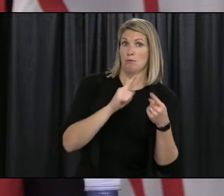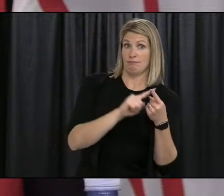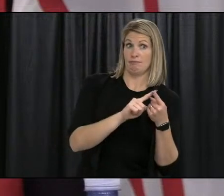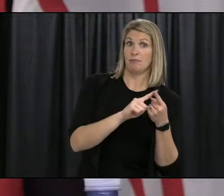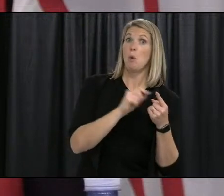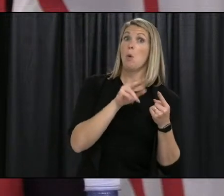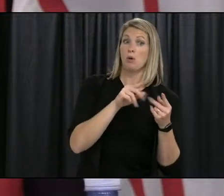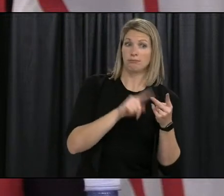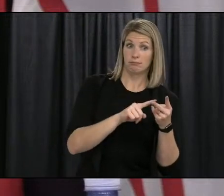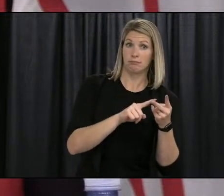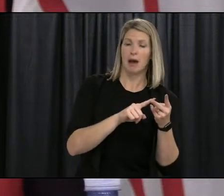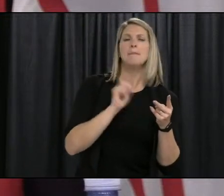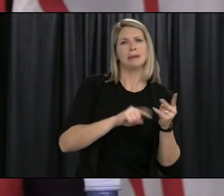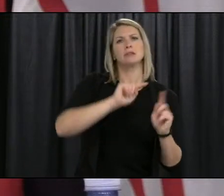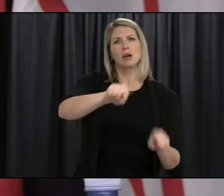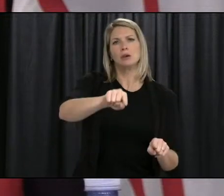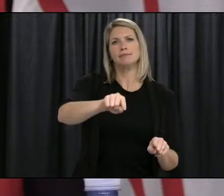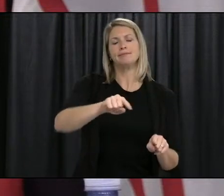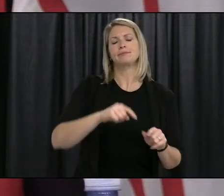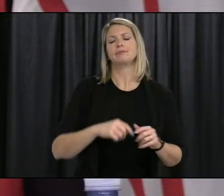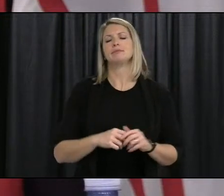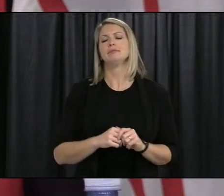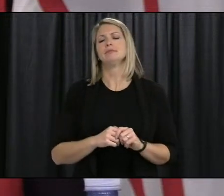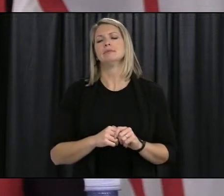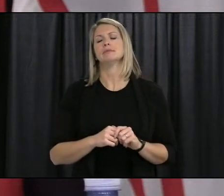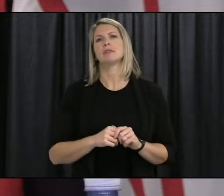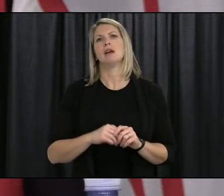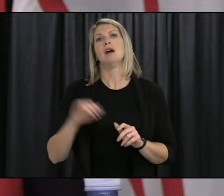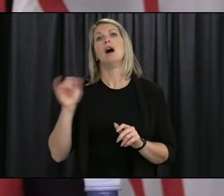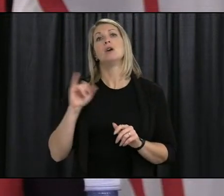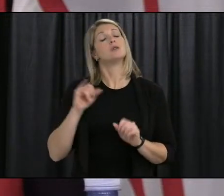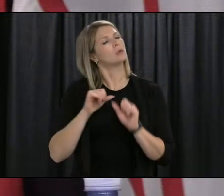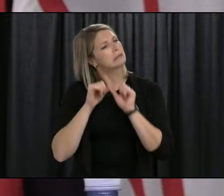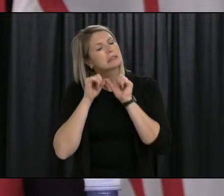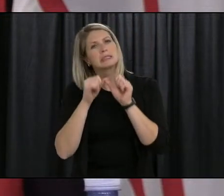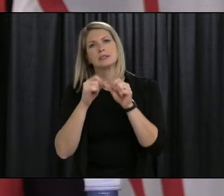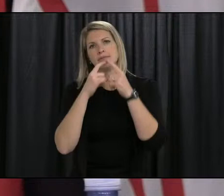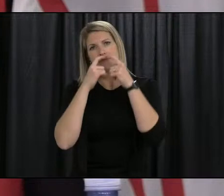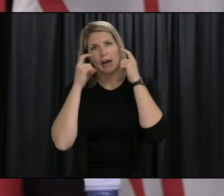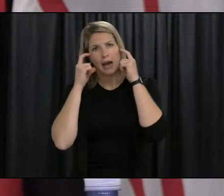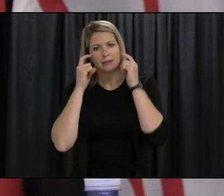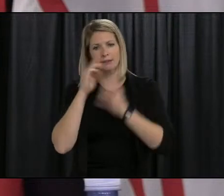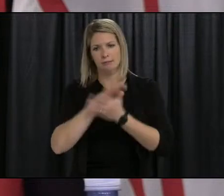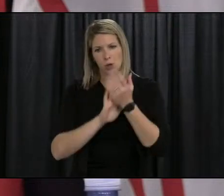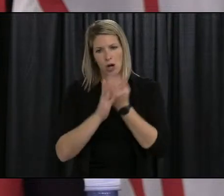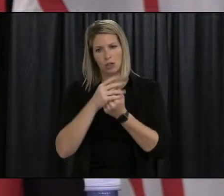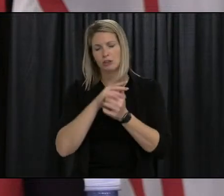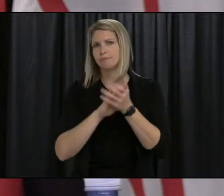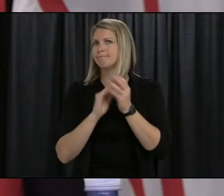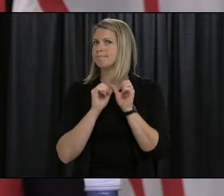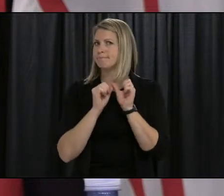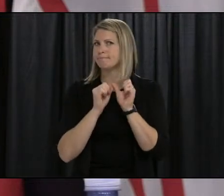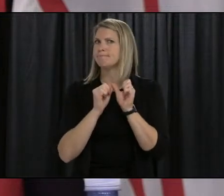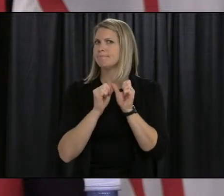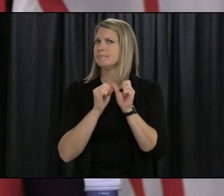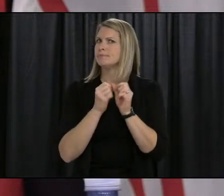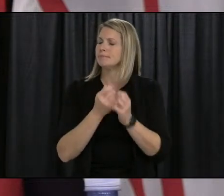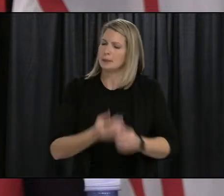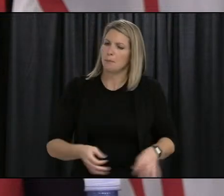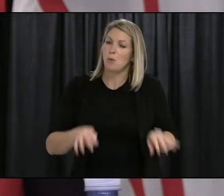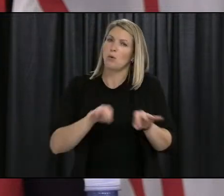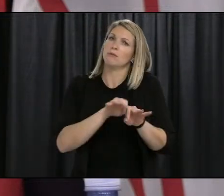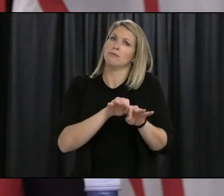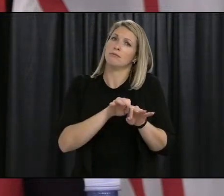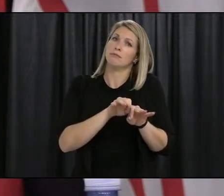social distancing and building on the masks and the hand washing and good hygiene elements, it is flu